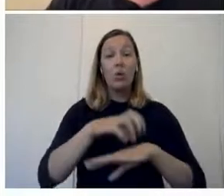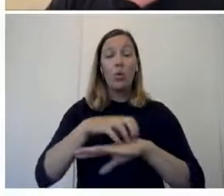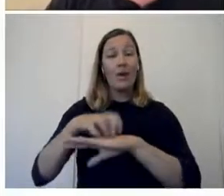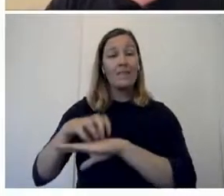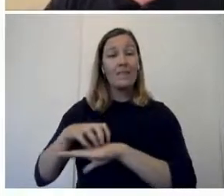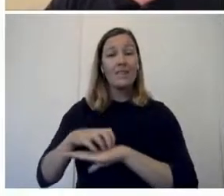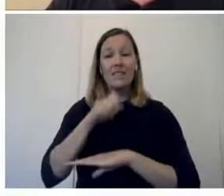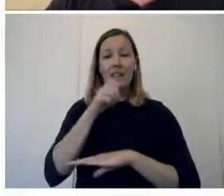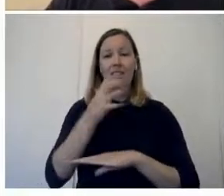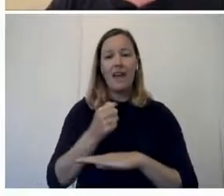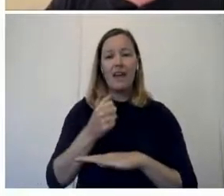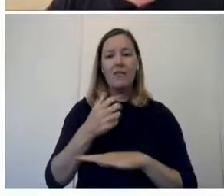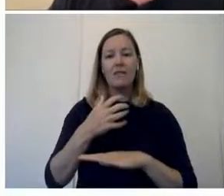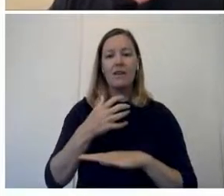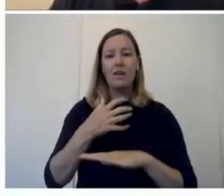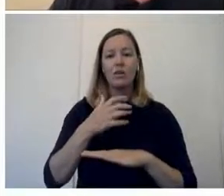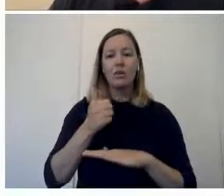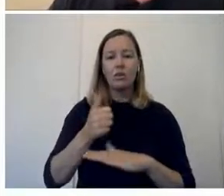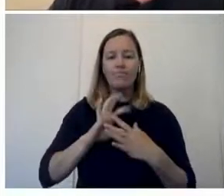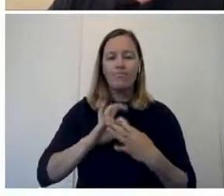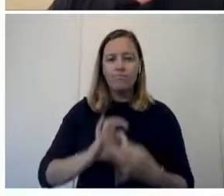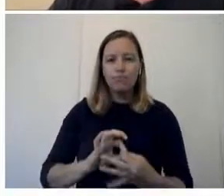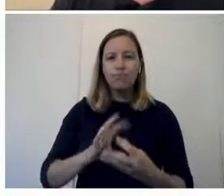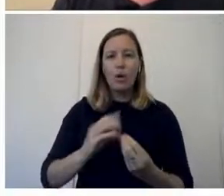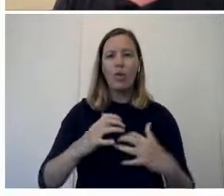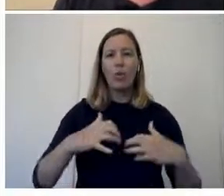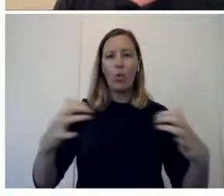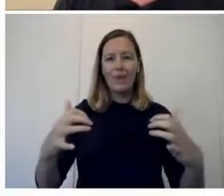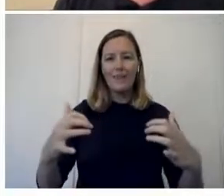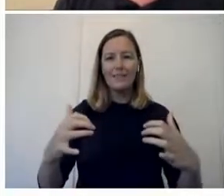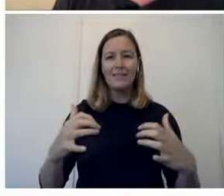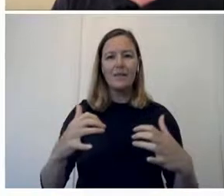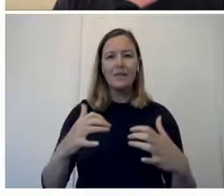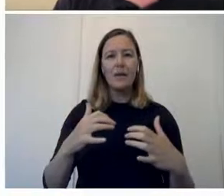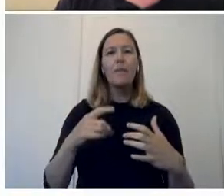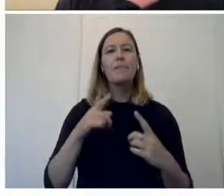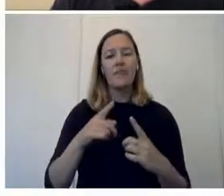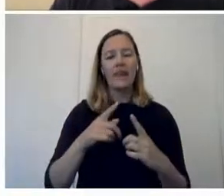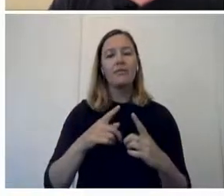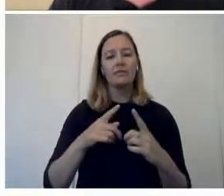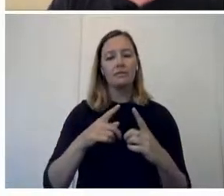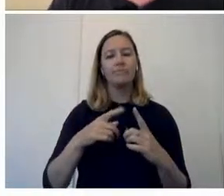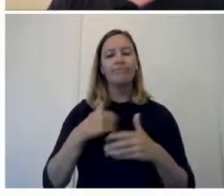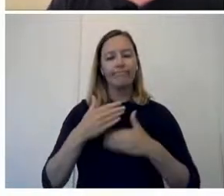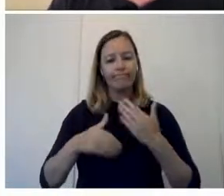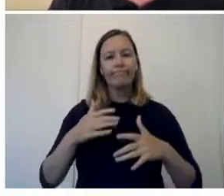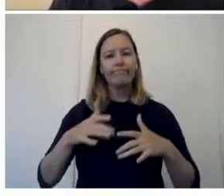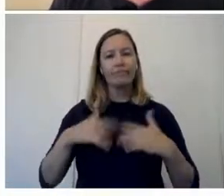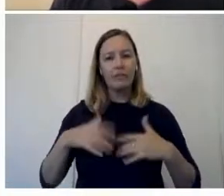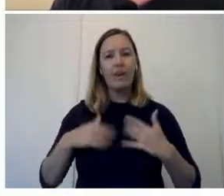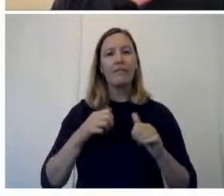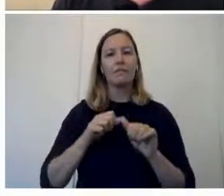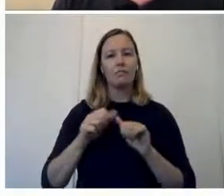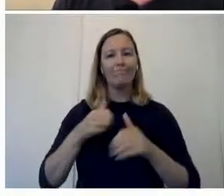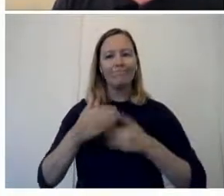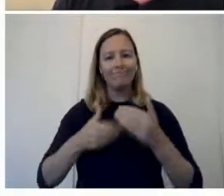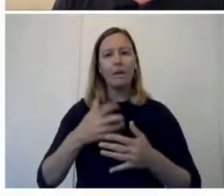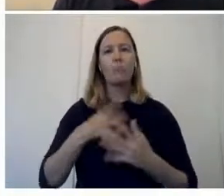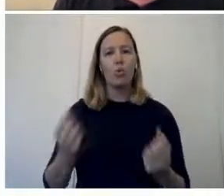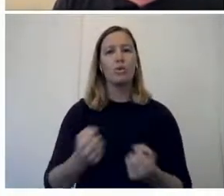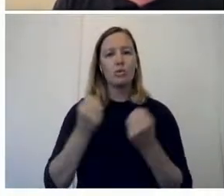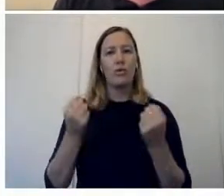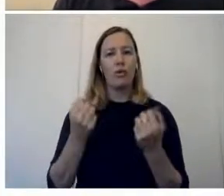the deepest audience roots are the ones that have come through this much stronger.